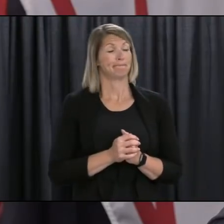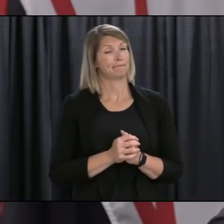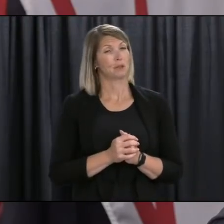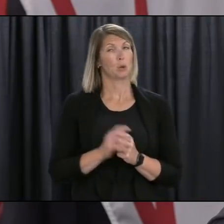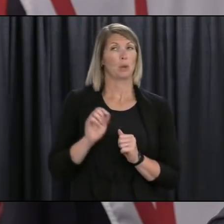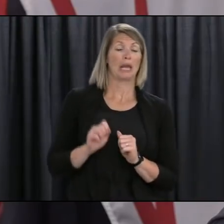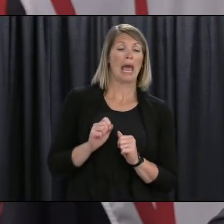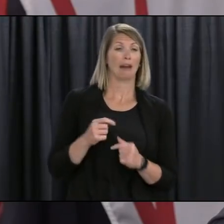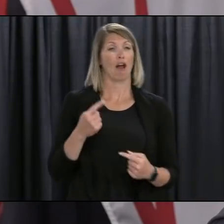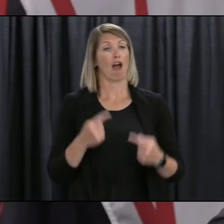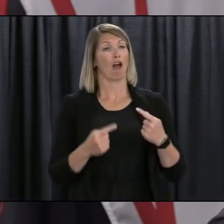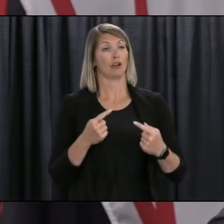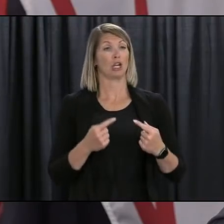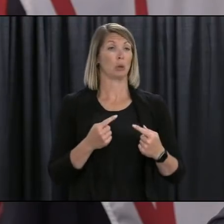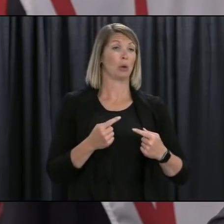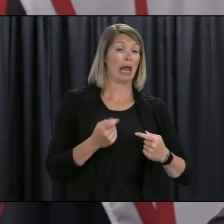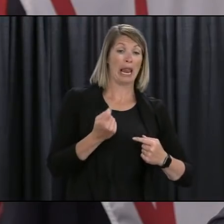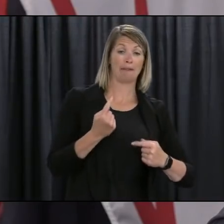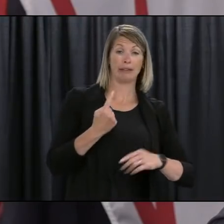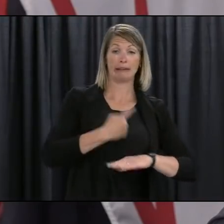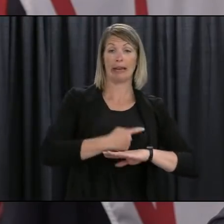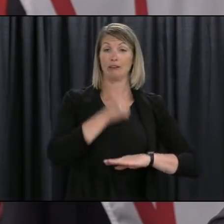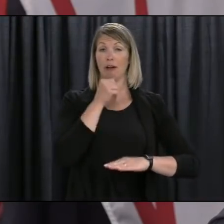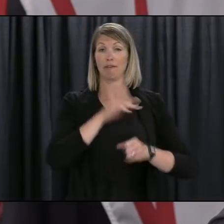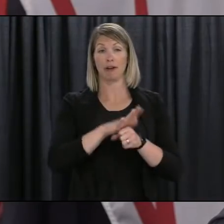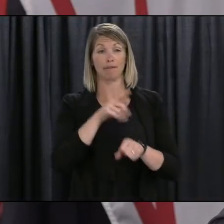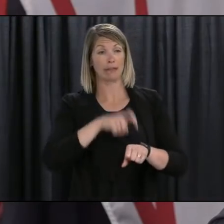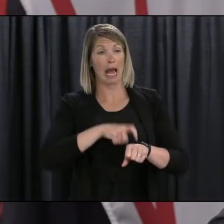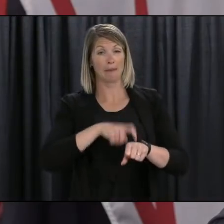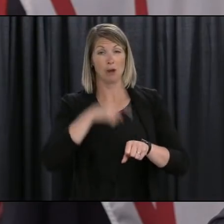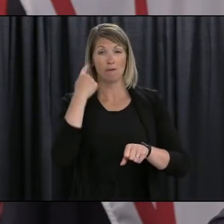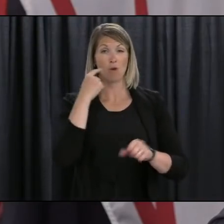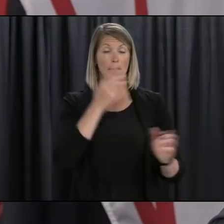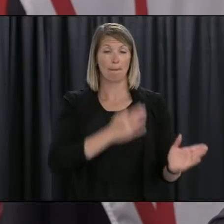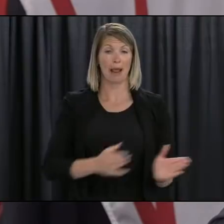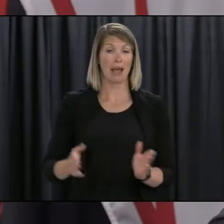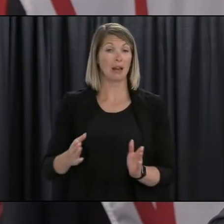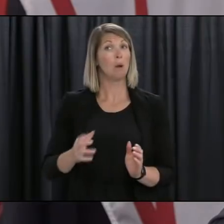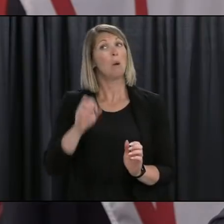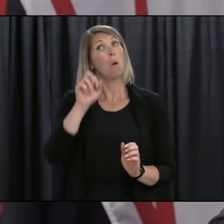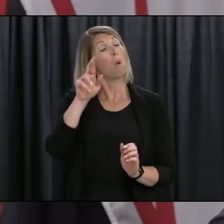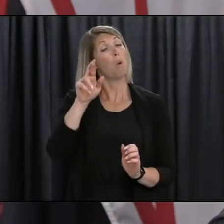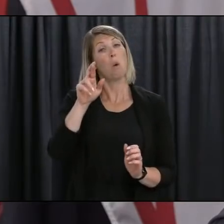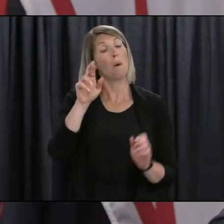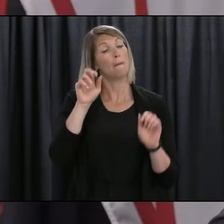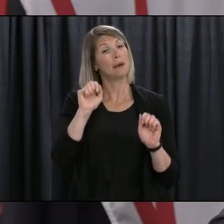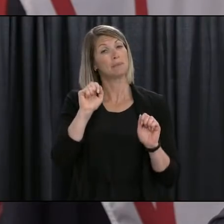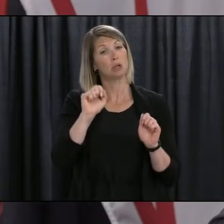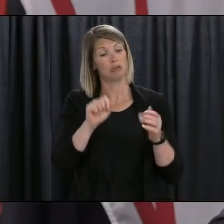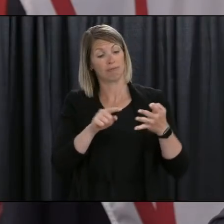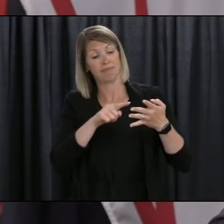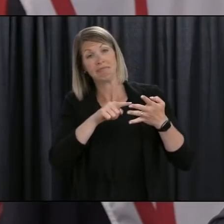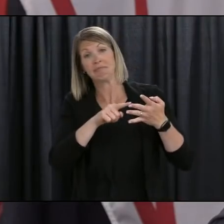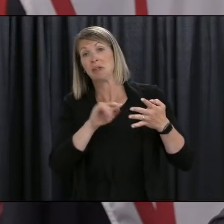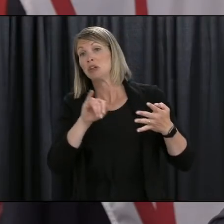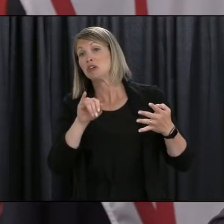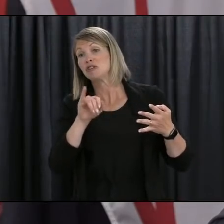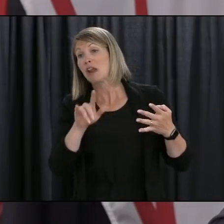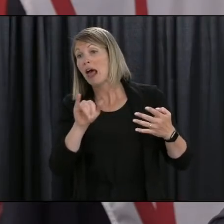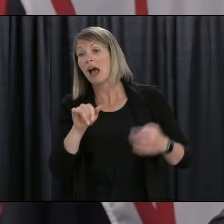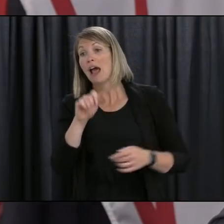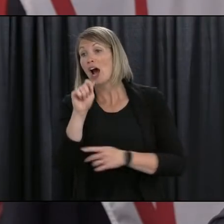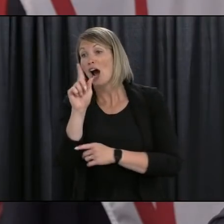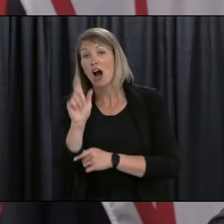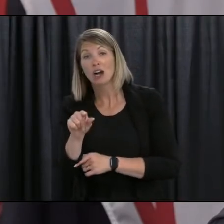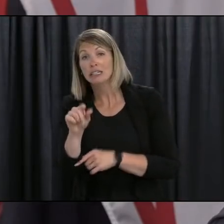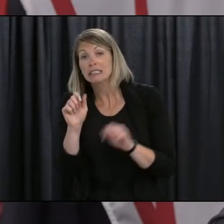making plans. And right now, then, whether you come in July 3rd or come in sometime after that, that's really a personal decision that one would have to make. I mean,